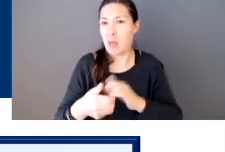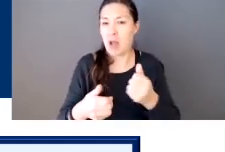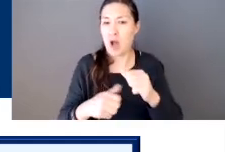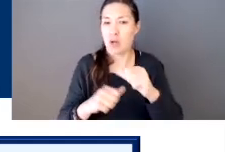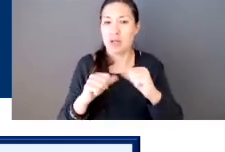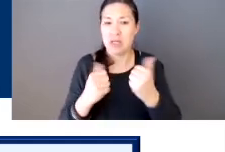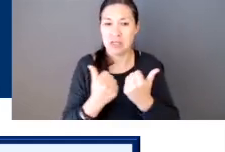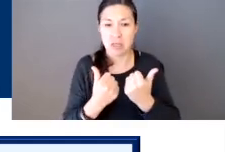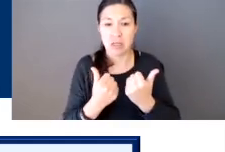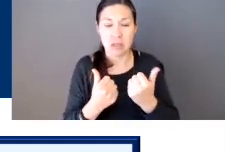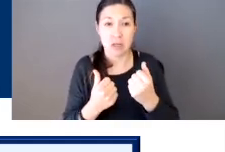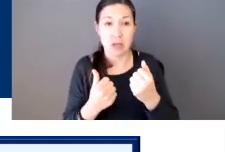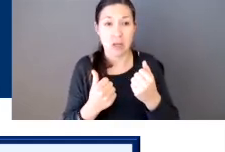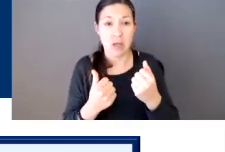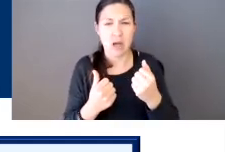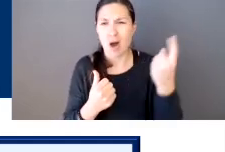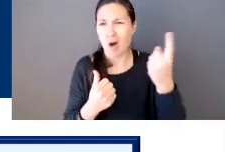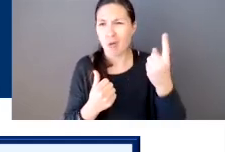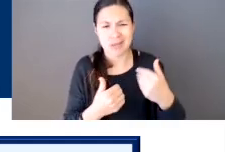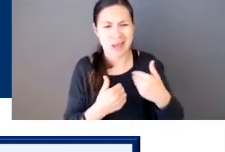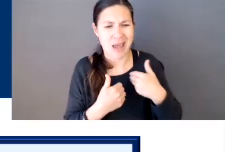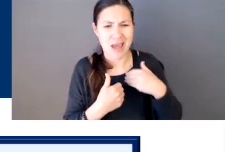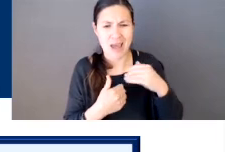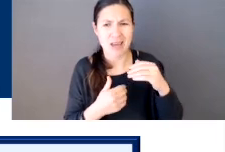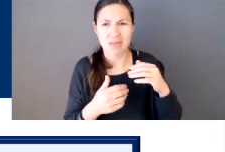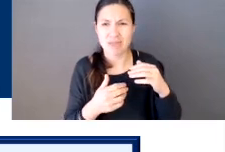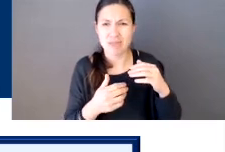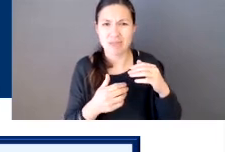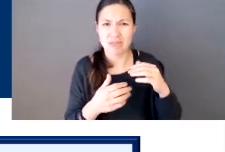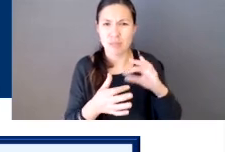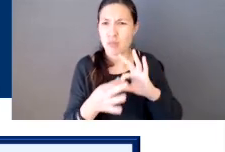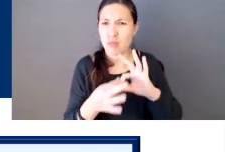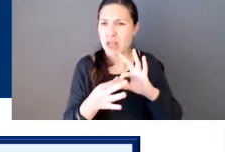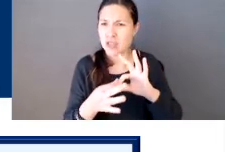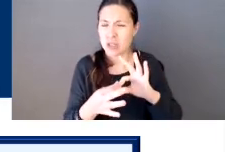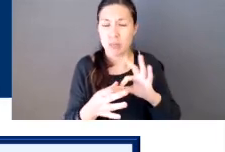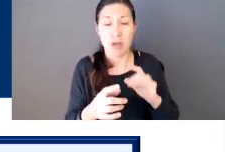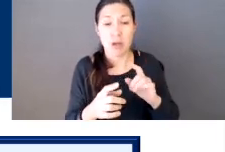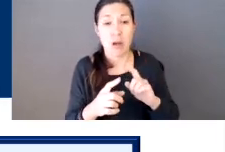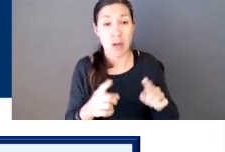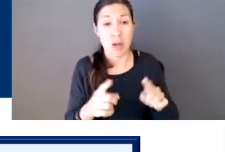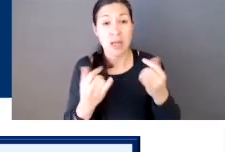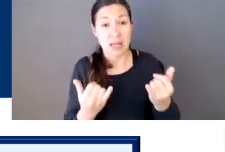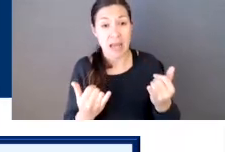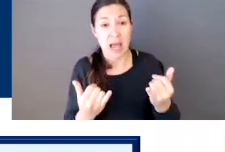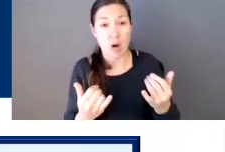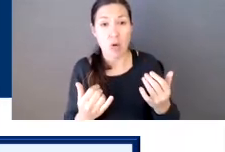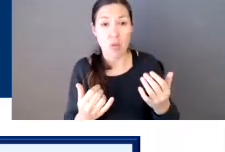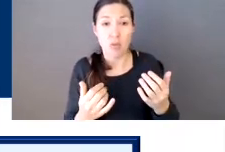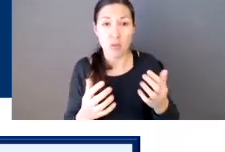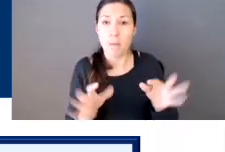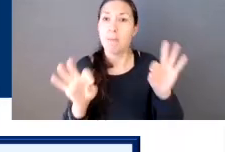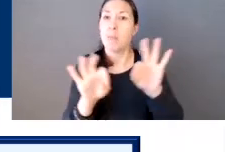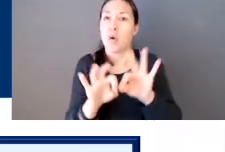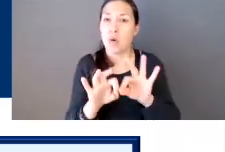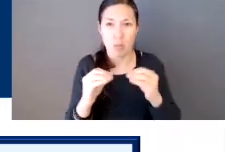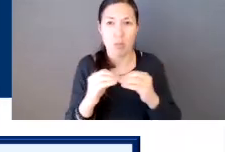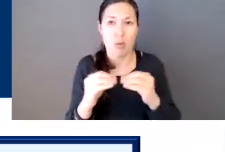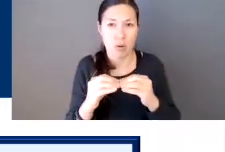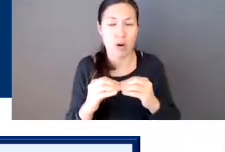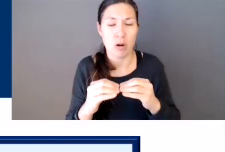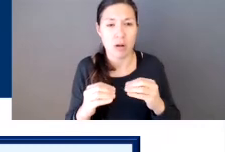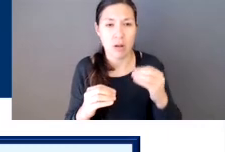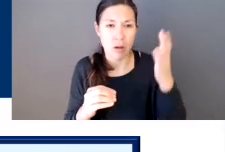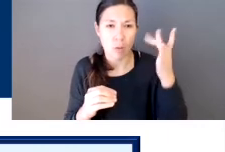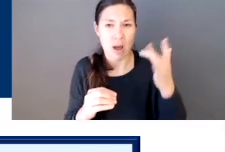you know, everything that's going on, the health risks, and there are limitations on resources, like Jonathan said, some areas are really